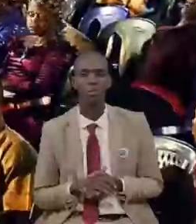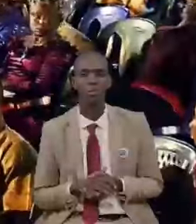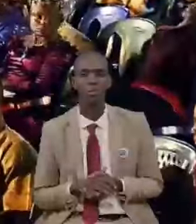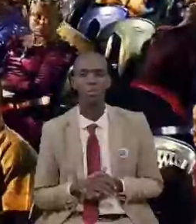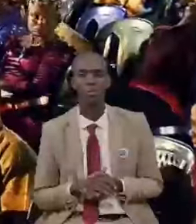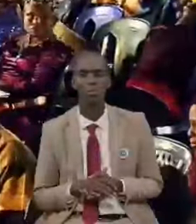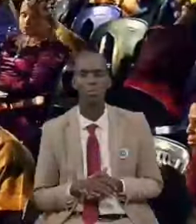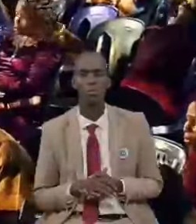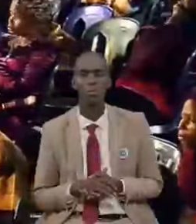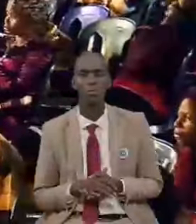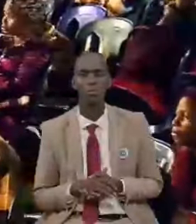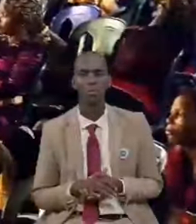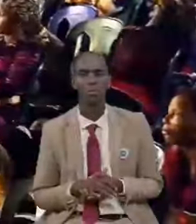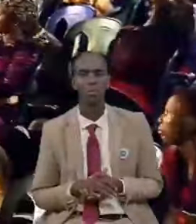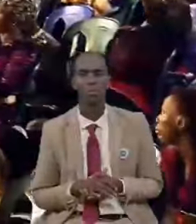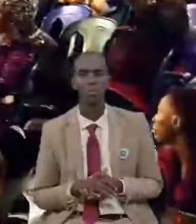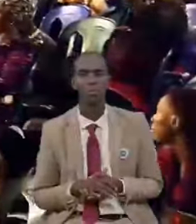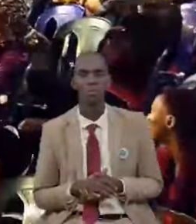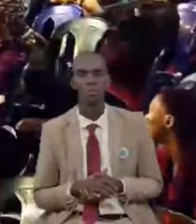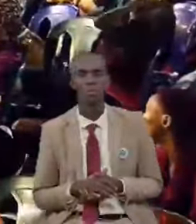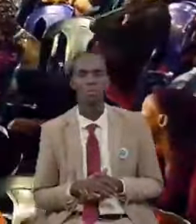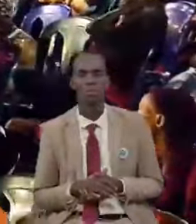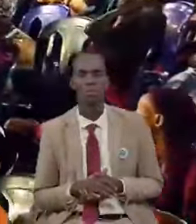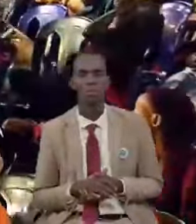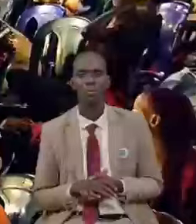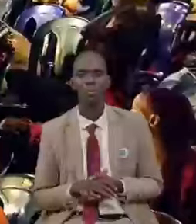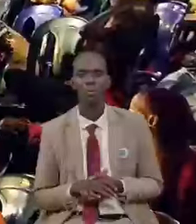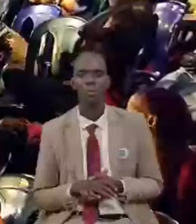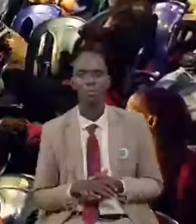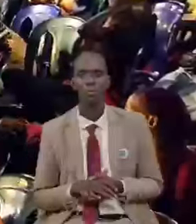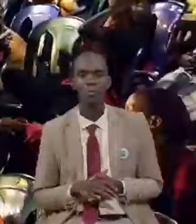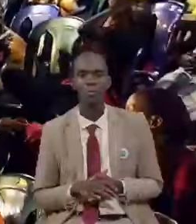Okay, in the front here, I can see you are true. Over there.